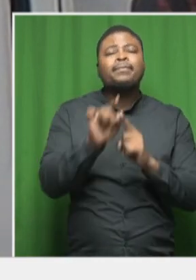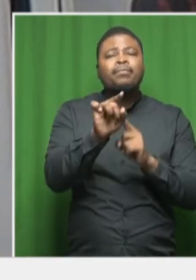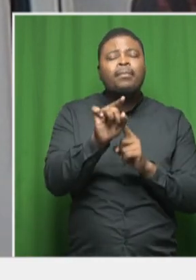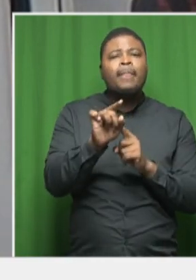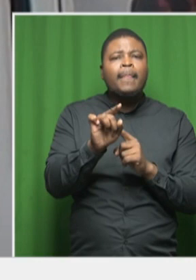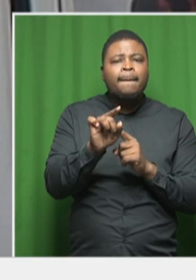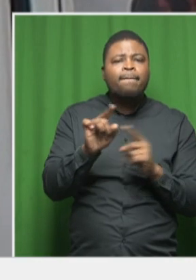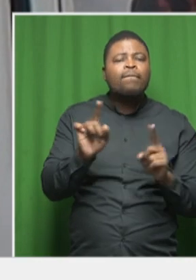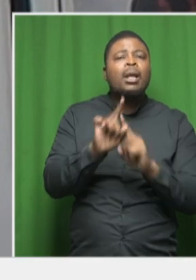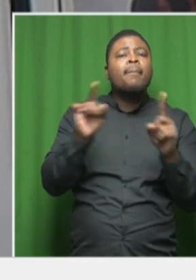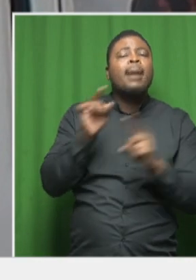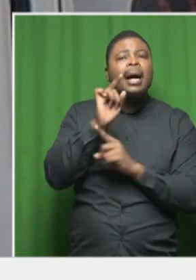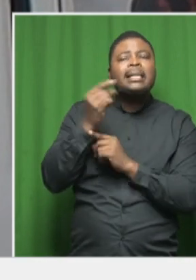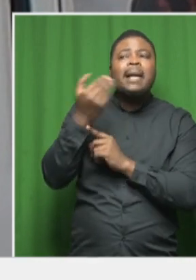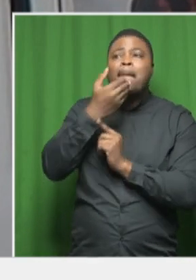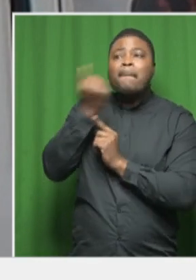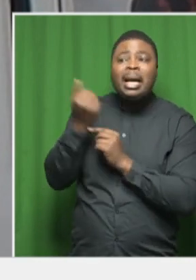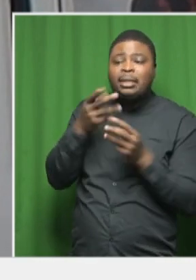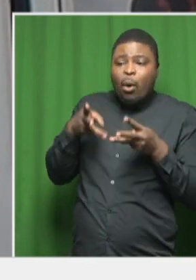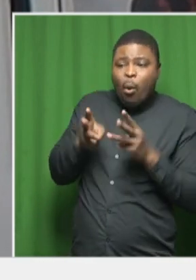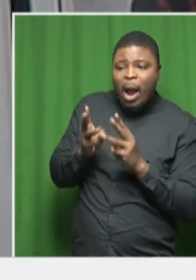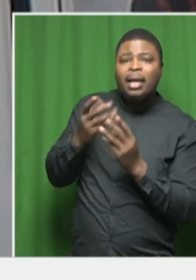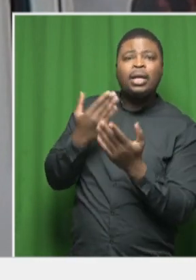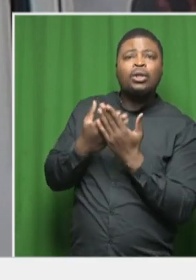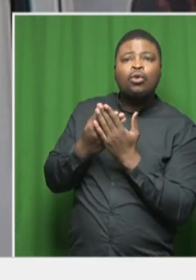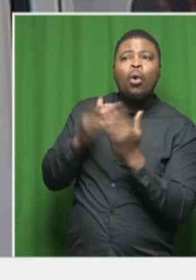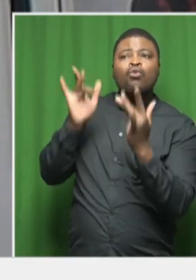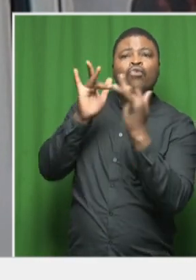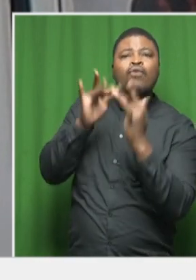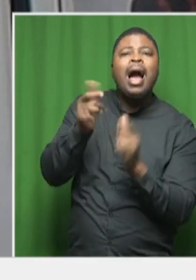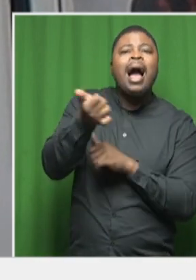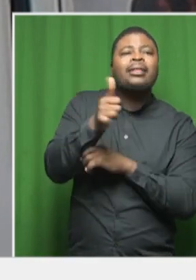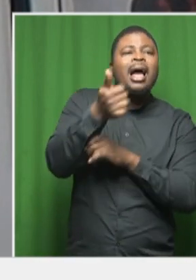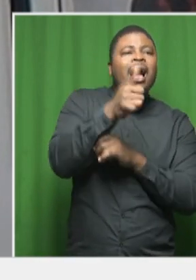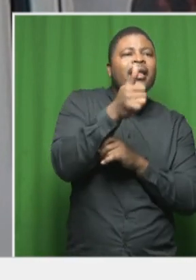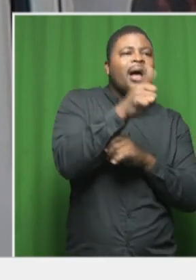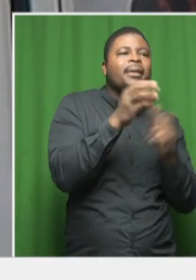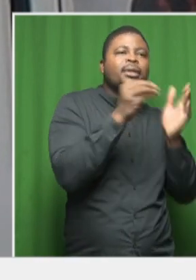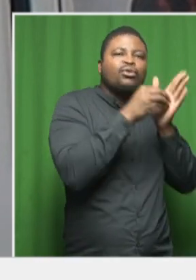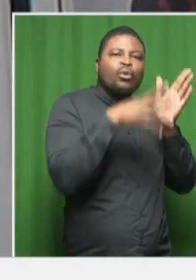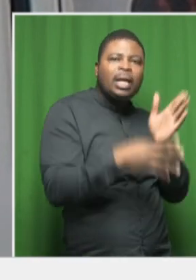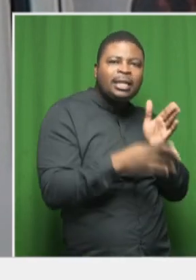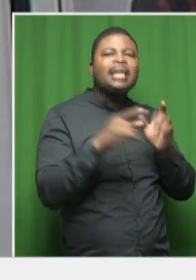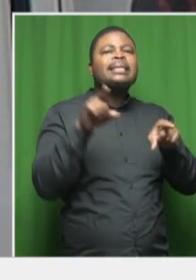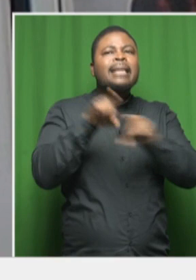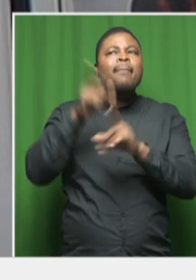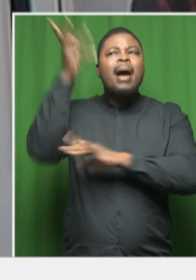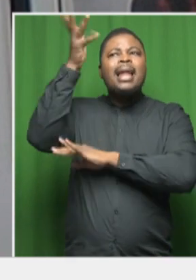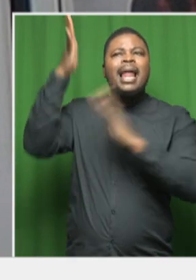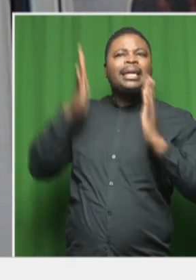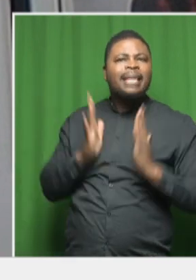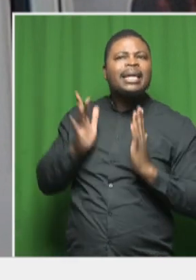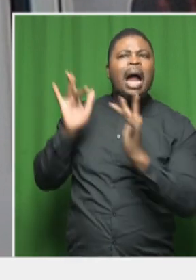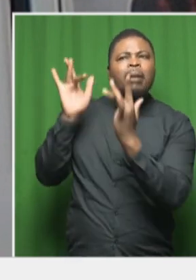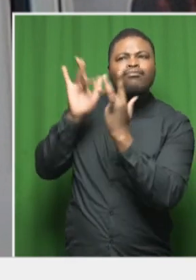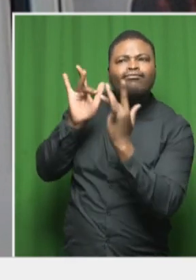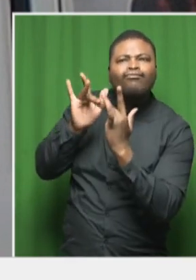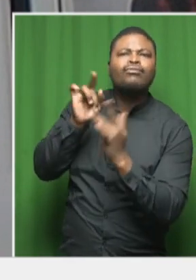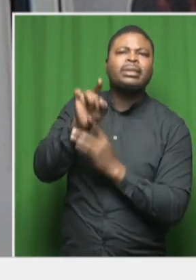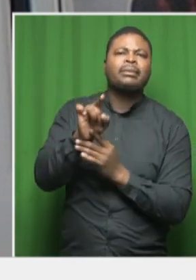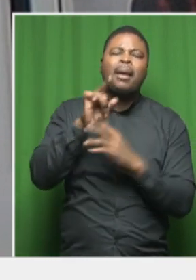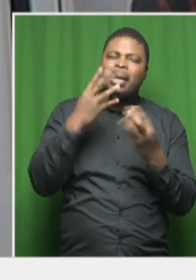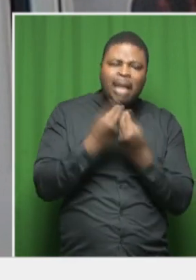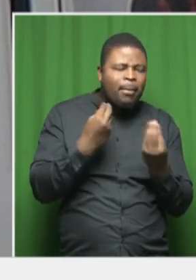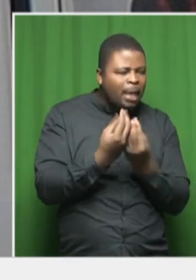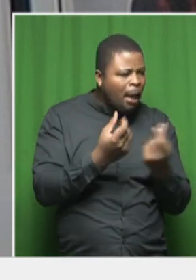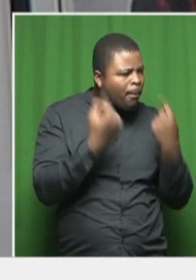wonderful way to access your fellow students, the information, your lecturers, that actually